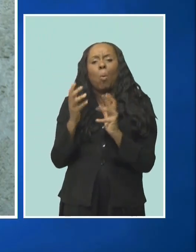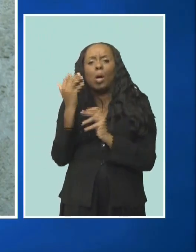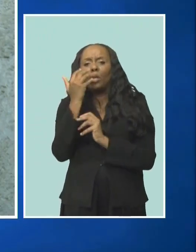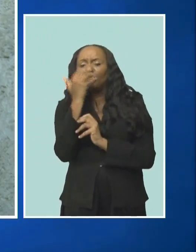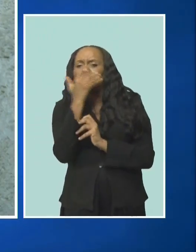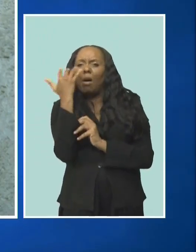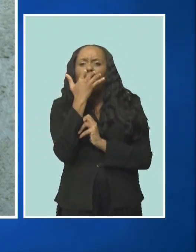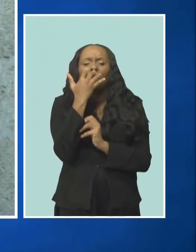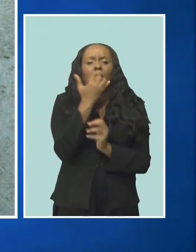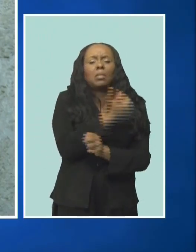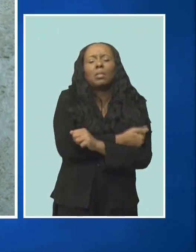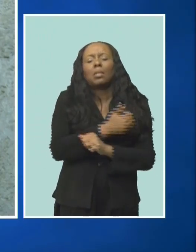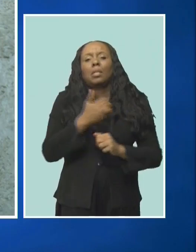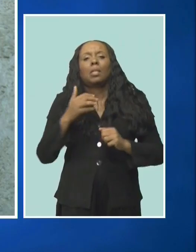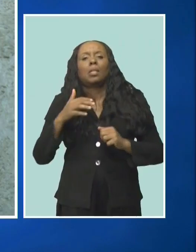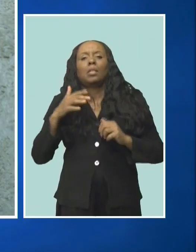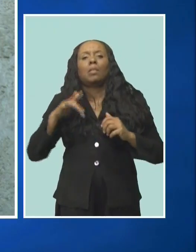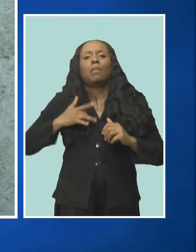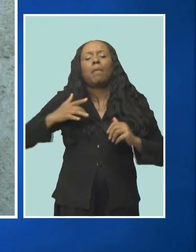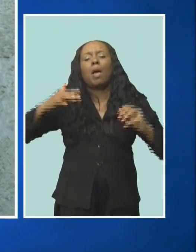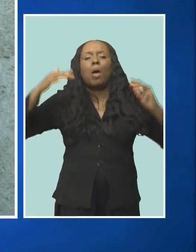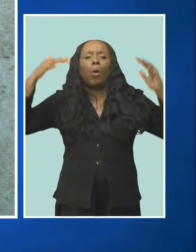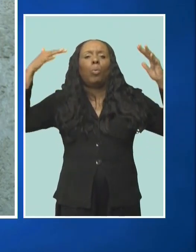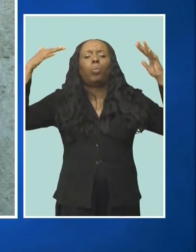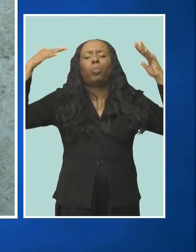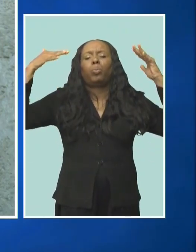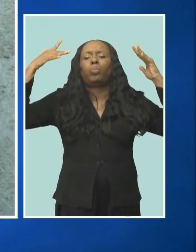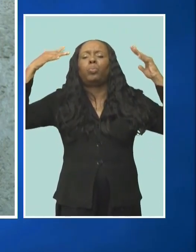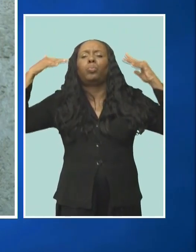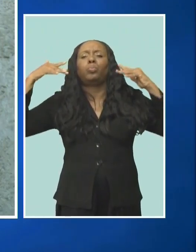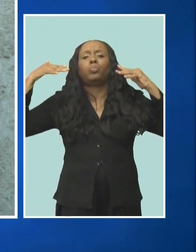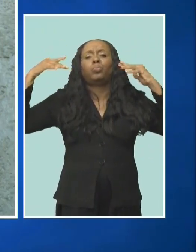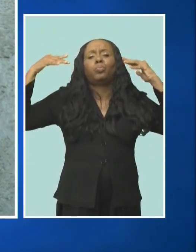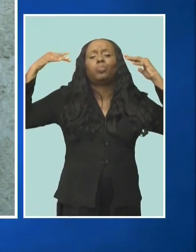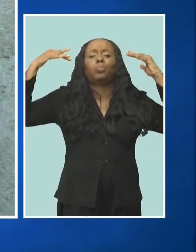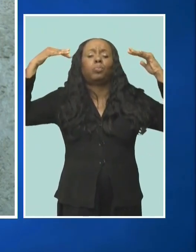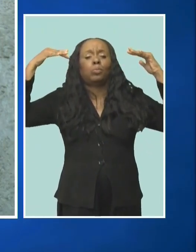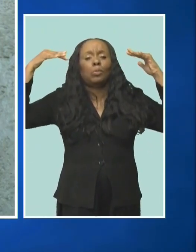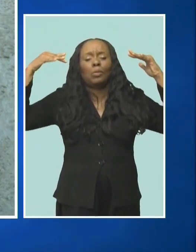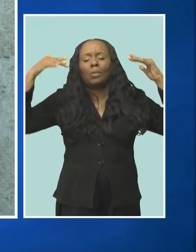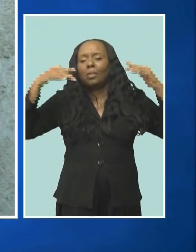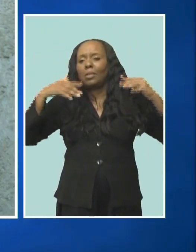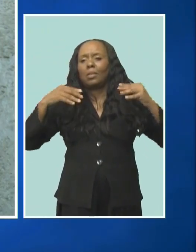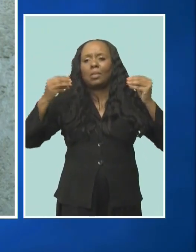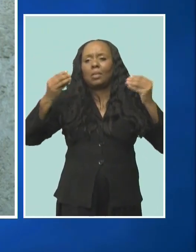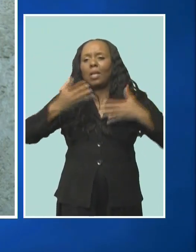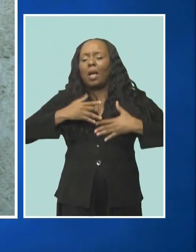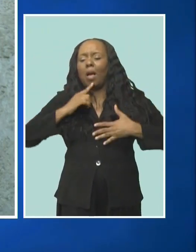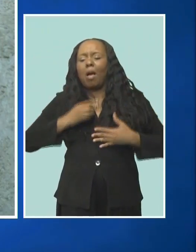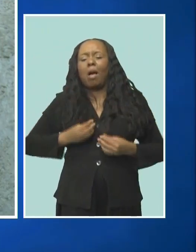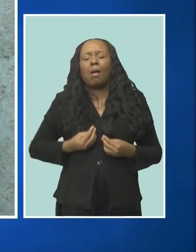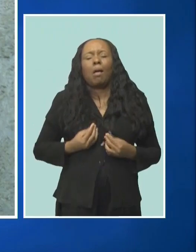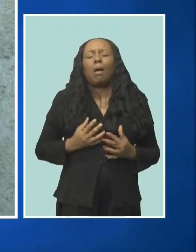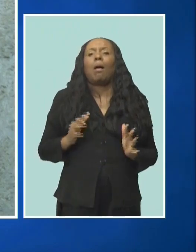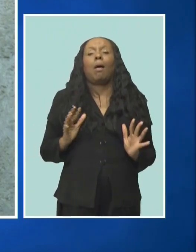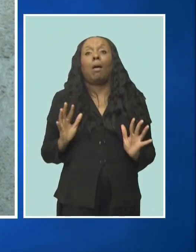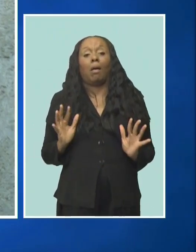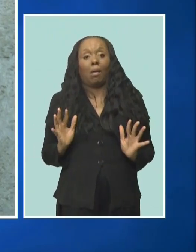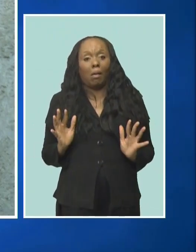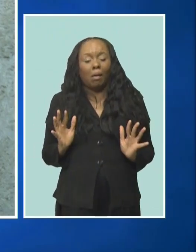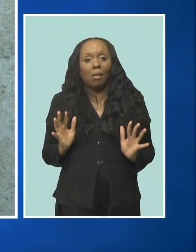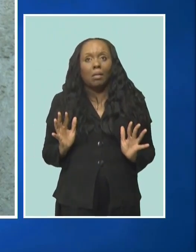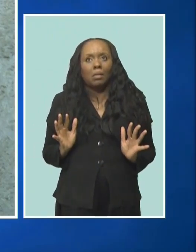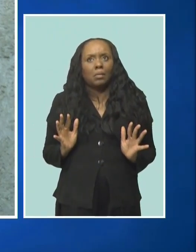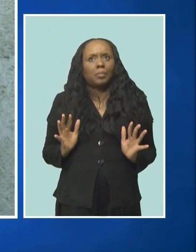it settles your head, it gives you the energy you want, and so on. And if we're going to attack the root cause